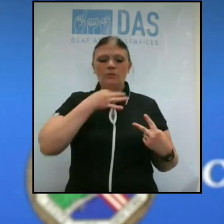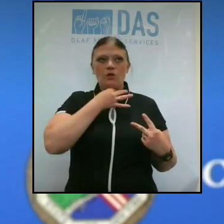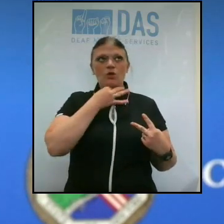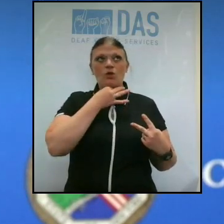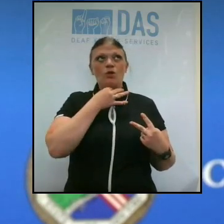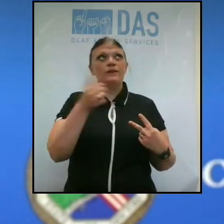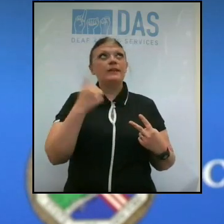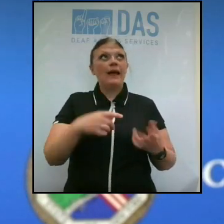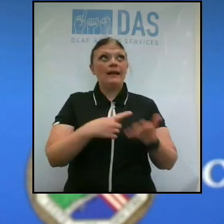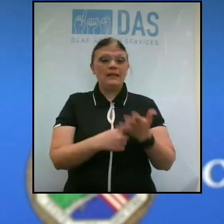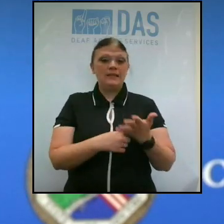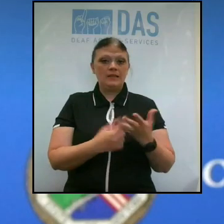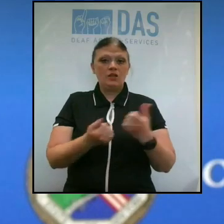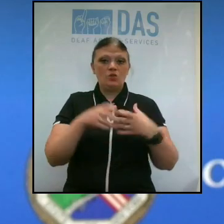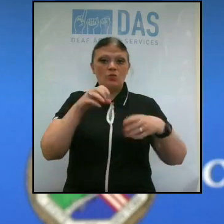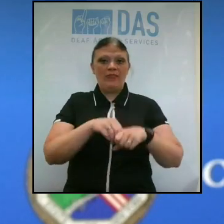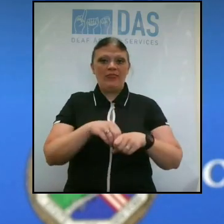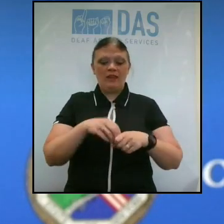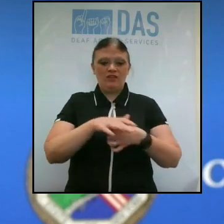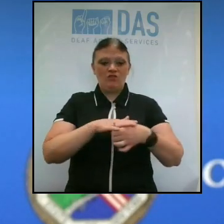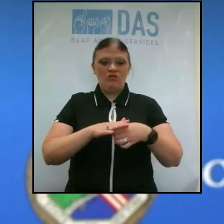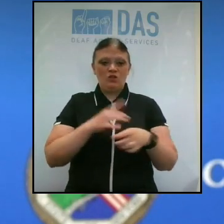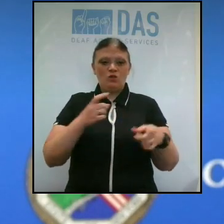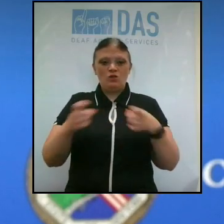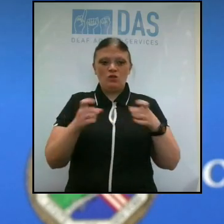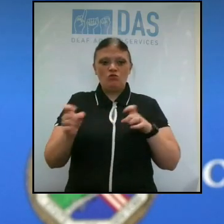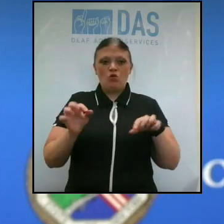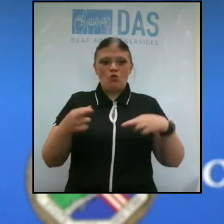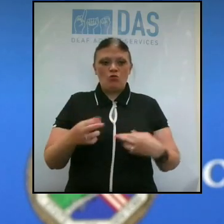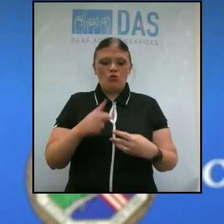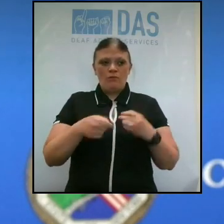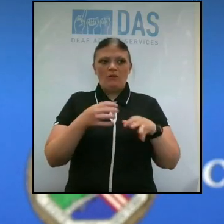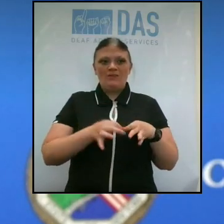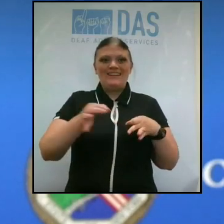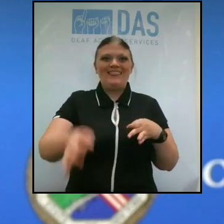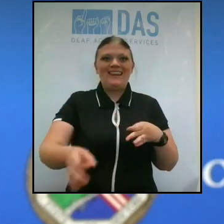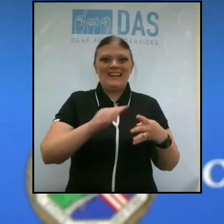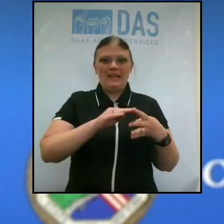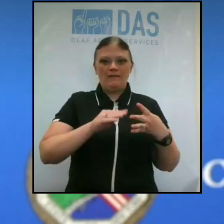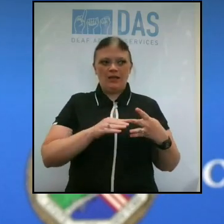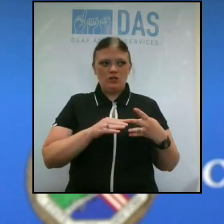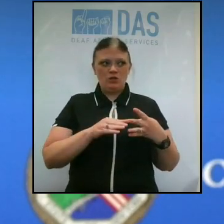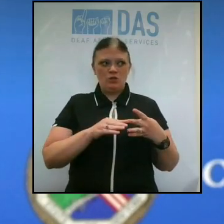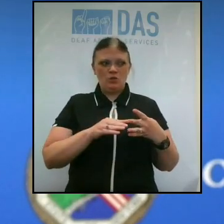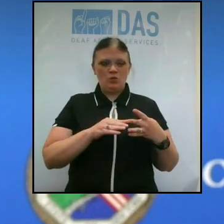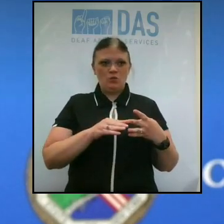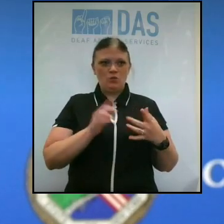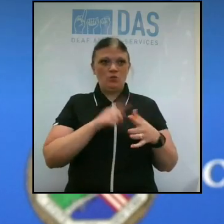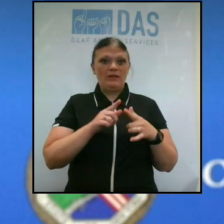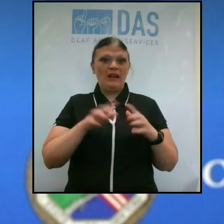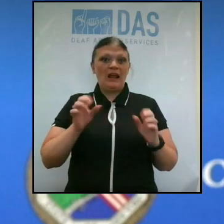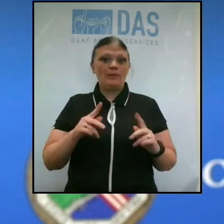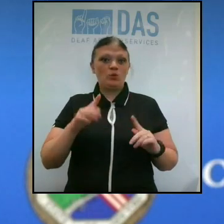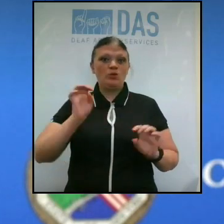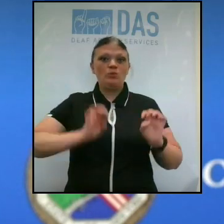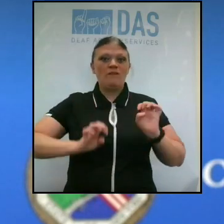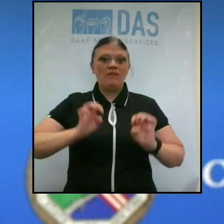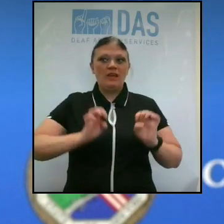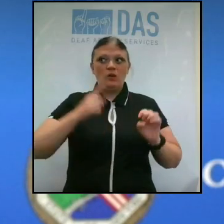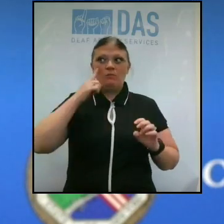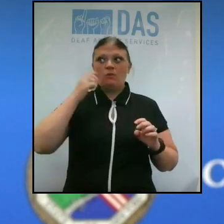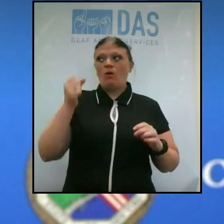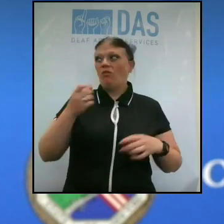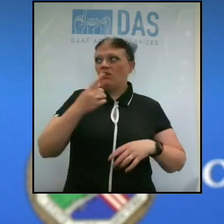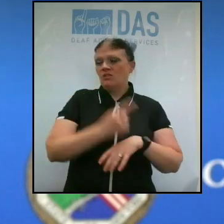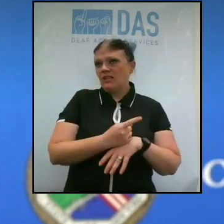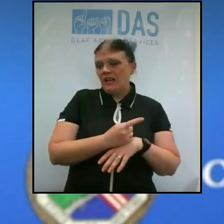any discussion within the regional control room about delaying the start of phase 2 so that there's an opportunity to evaluate that Memorial Day